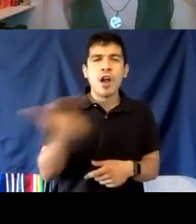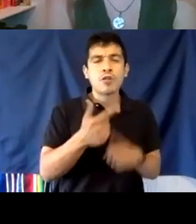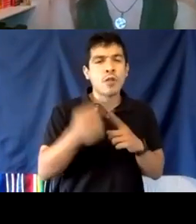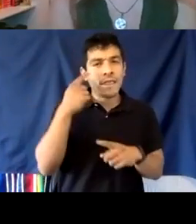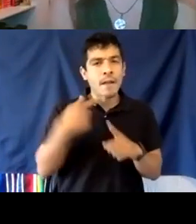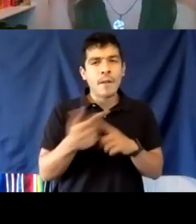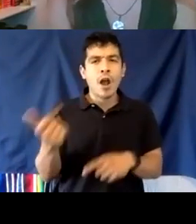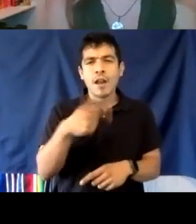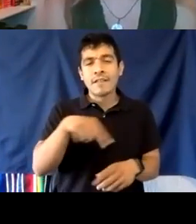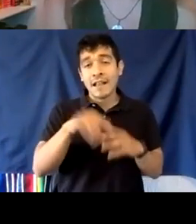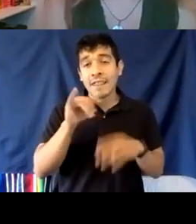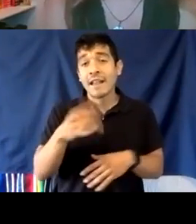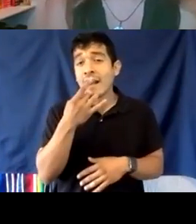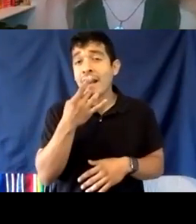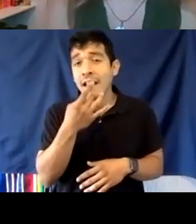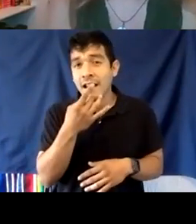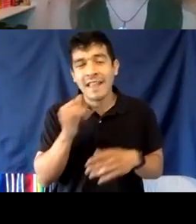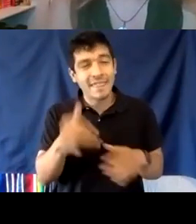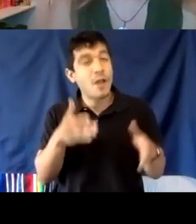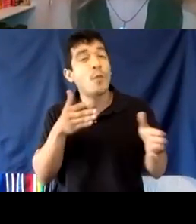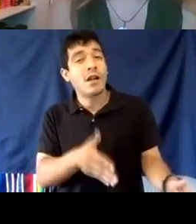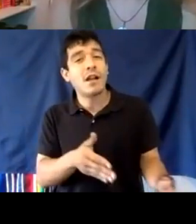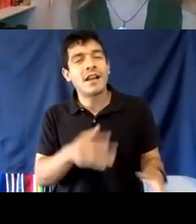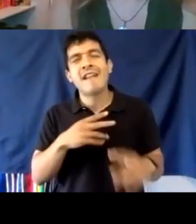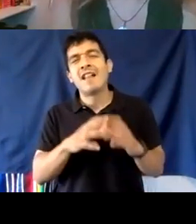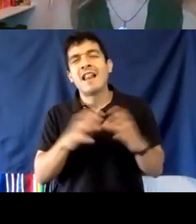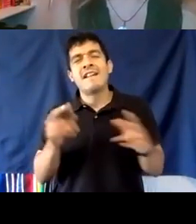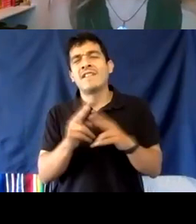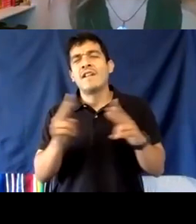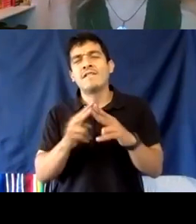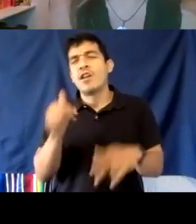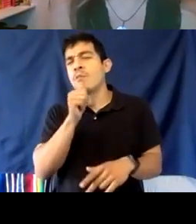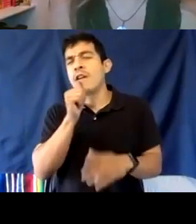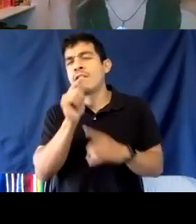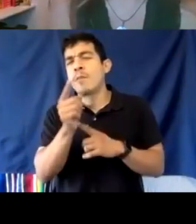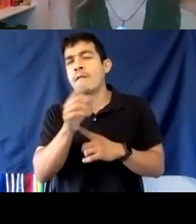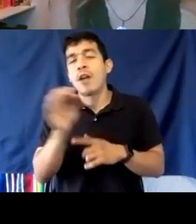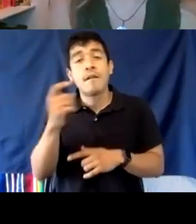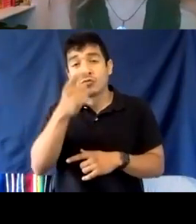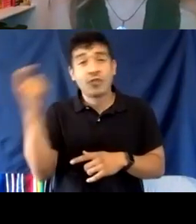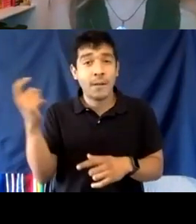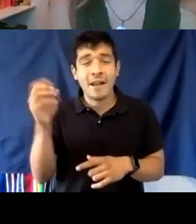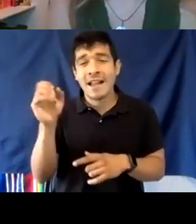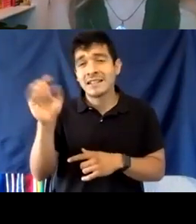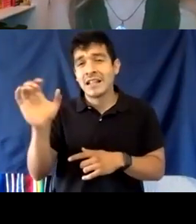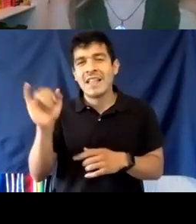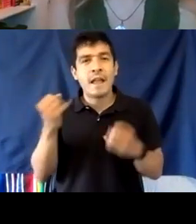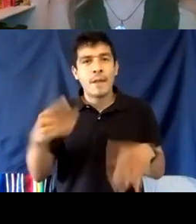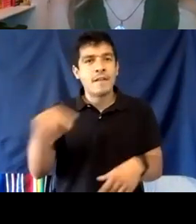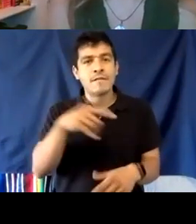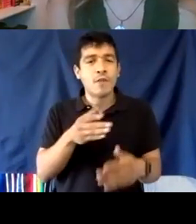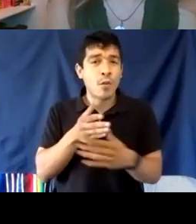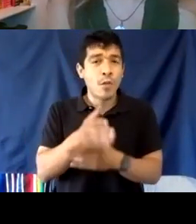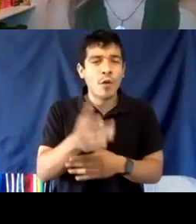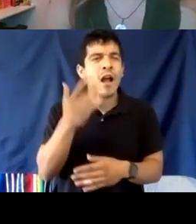this in that light, that there's a lot of very, very private moments of trauma, et cetera, that many of us are going through. And this is why we're so motivated.